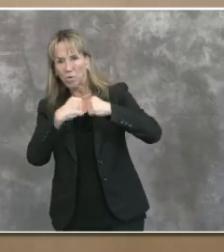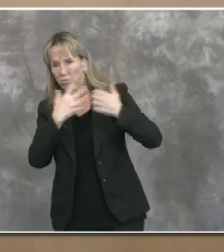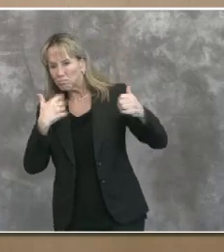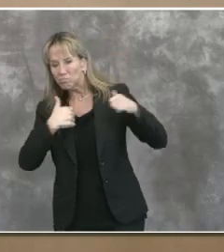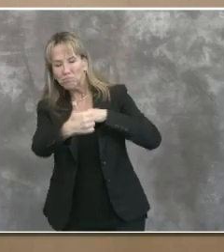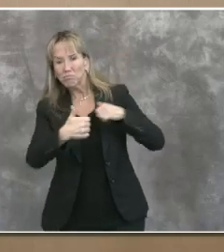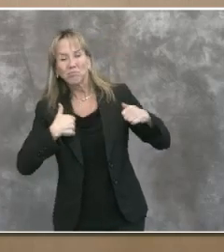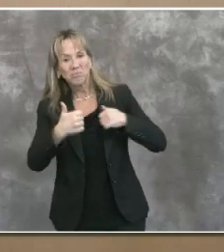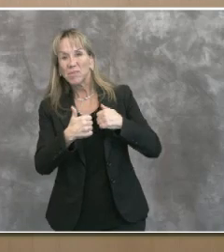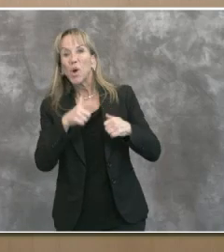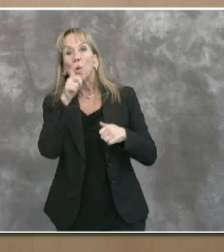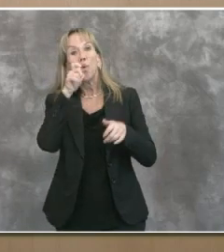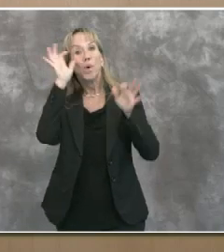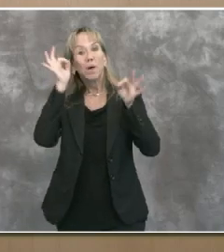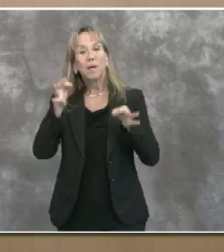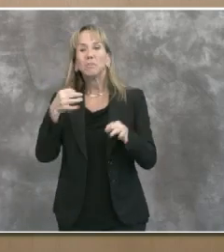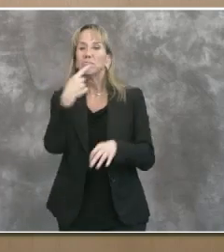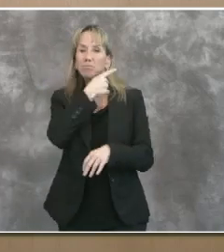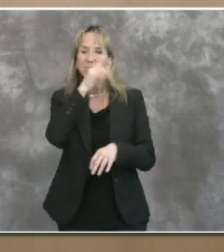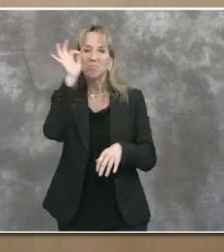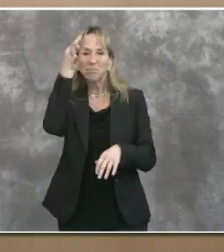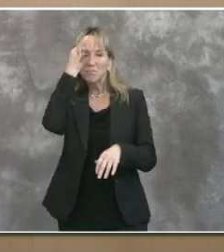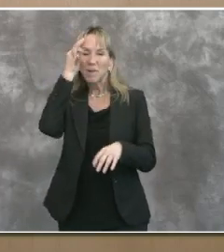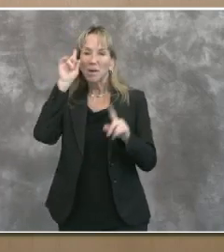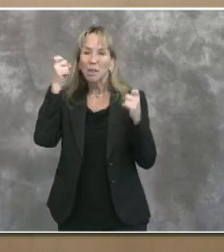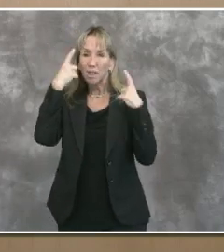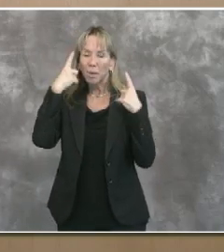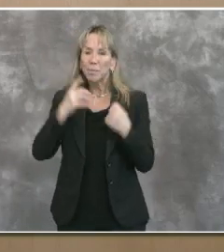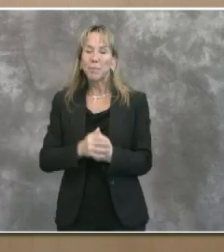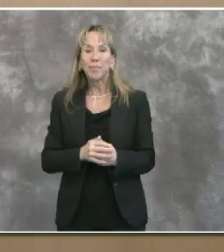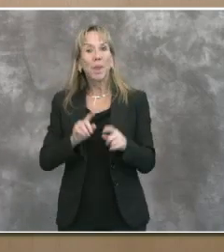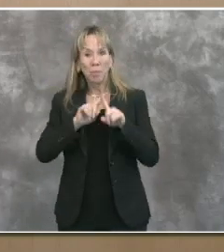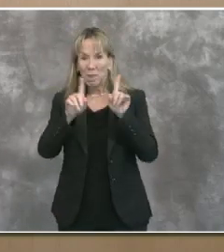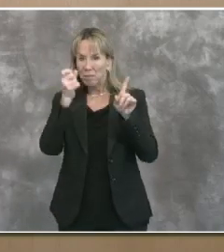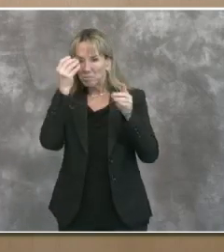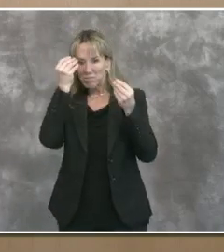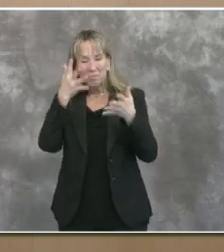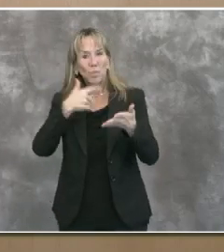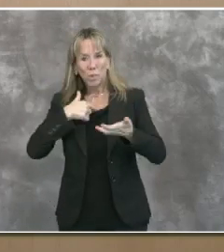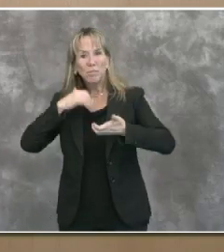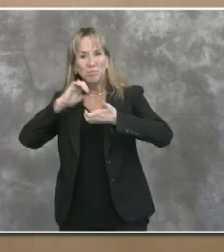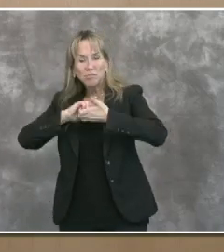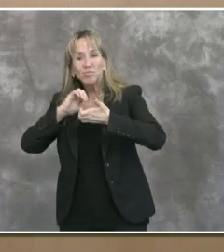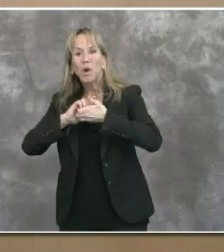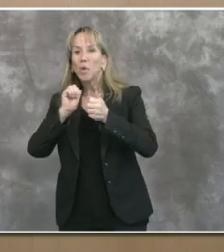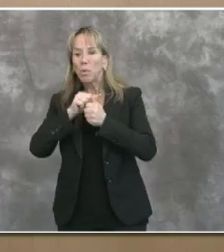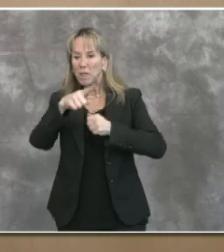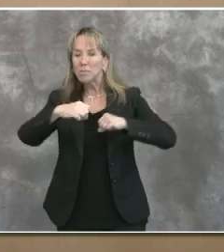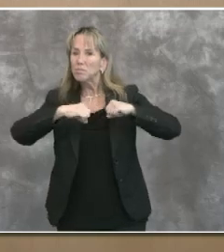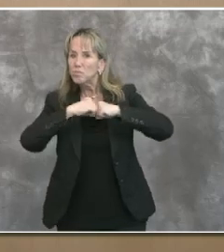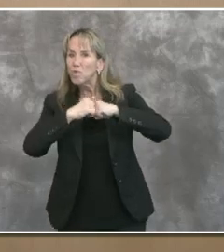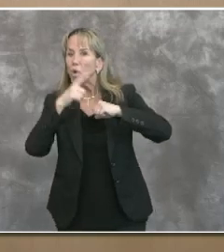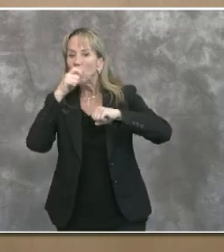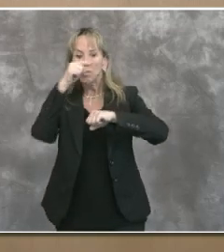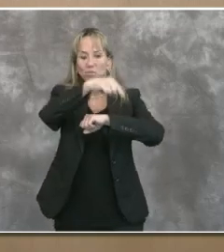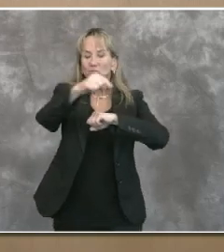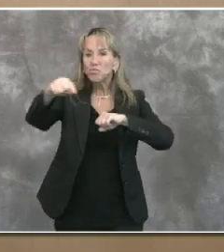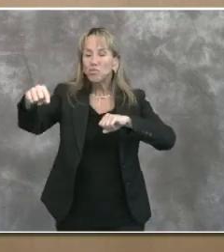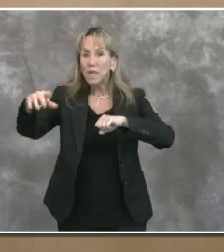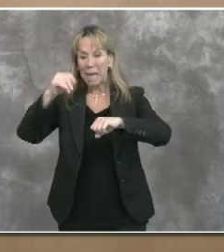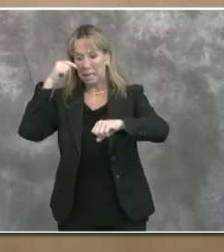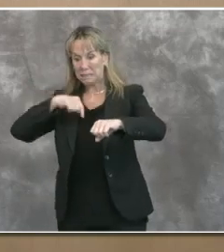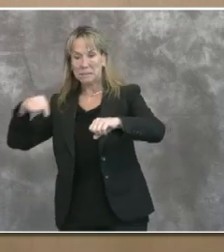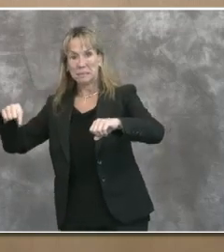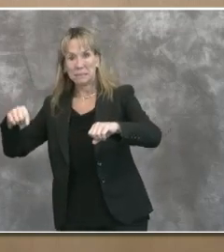government. And we continue to work with our partners on the other side of the border and partners that engage the border on